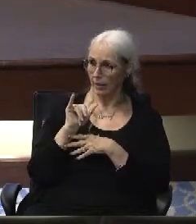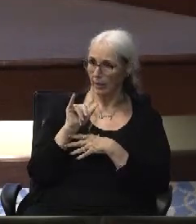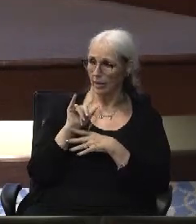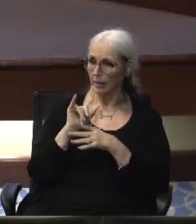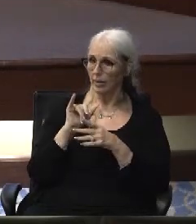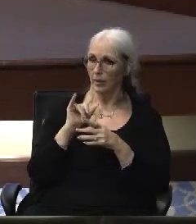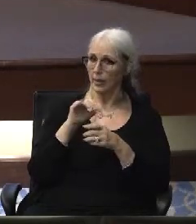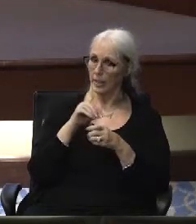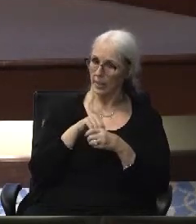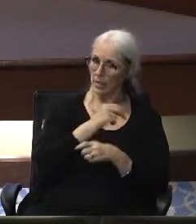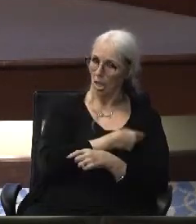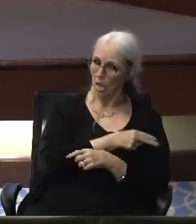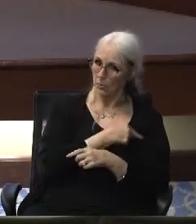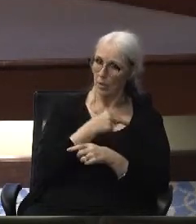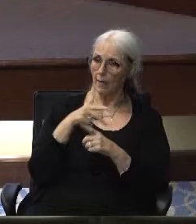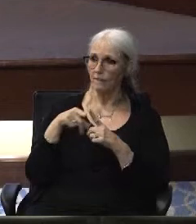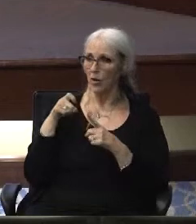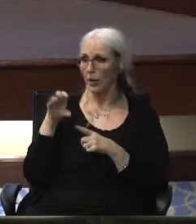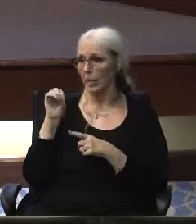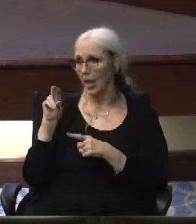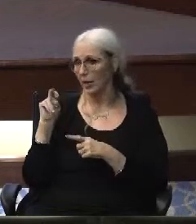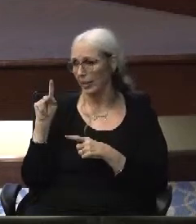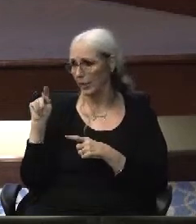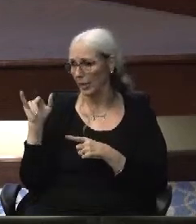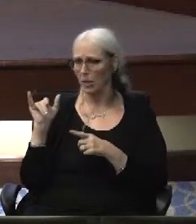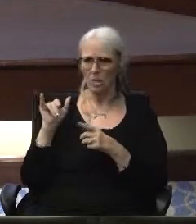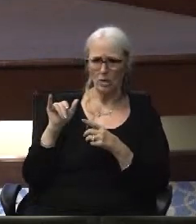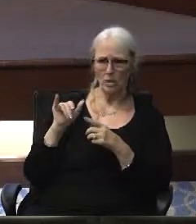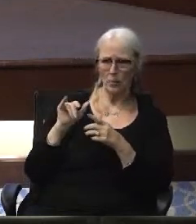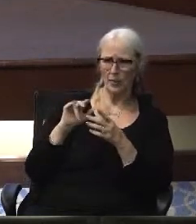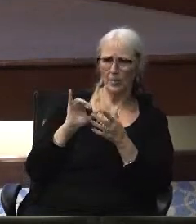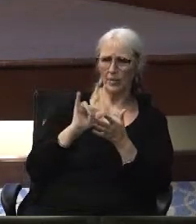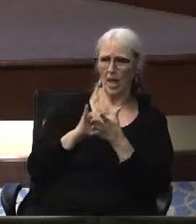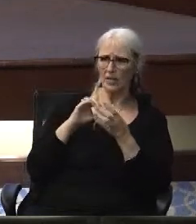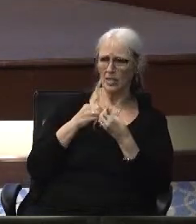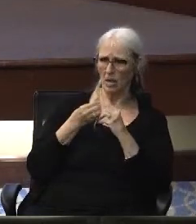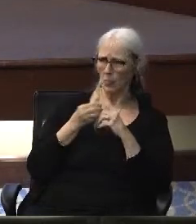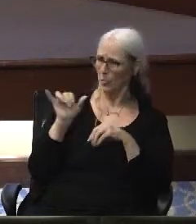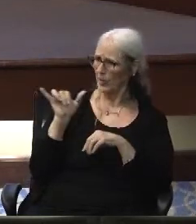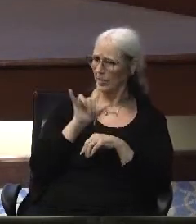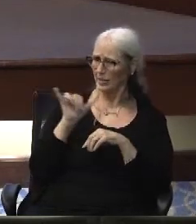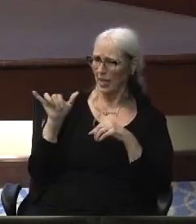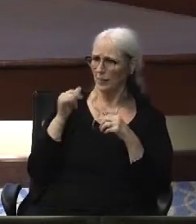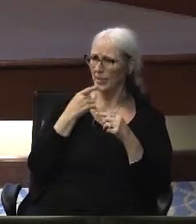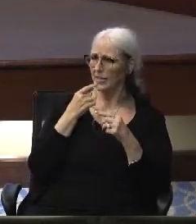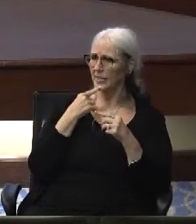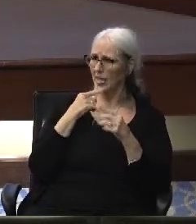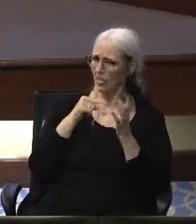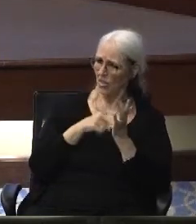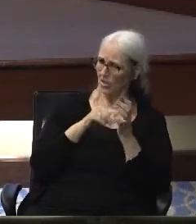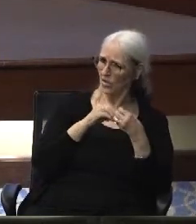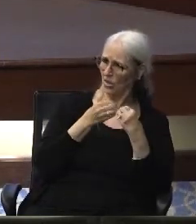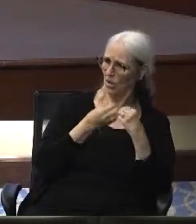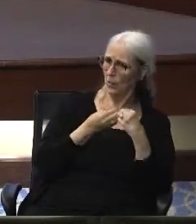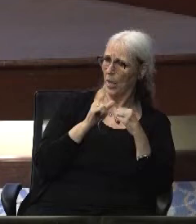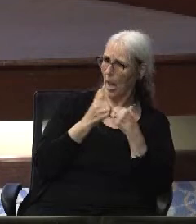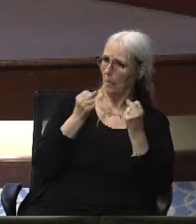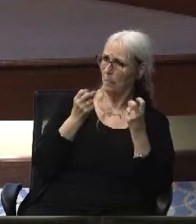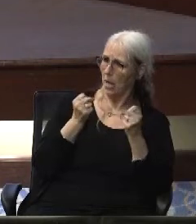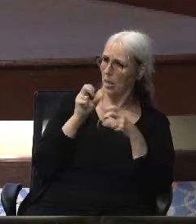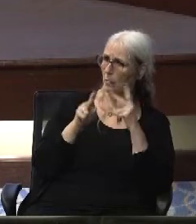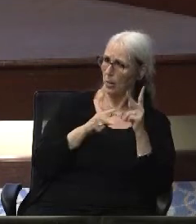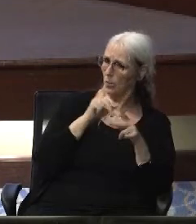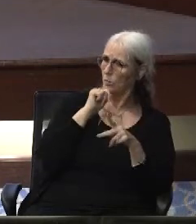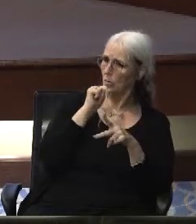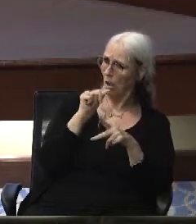county. But wouldn't it be in the same vein that the numbers that we get, they says this is the number and these are the numbers of people who are not